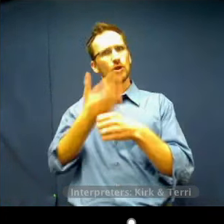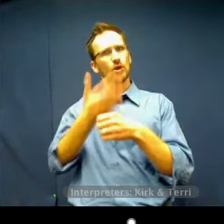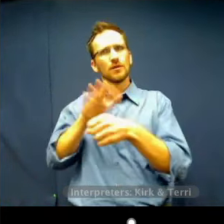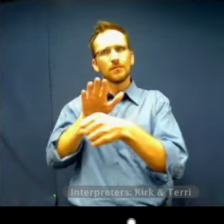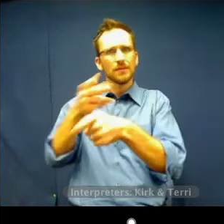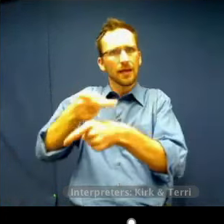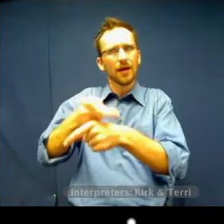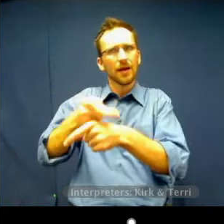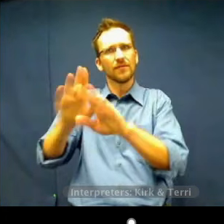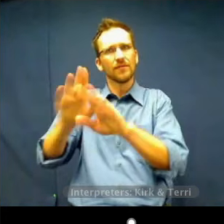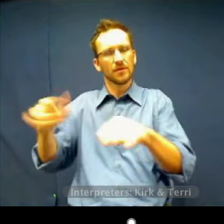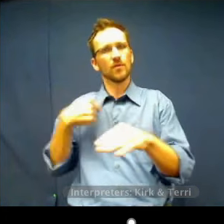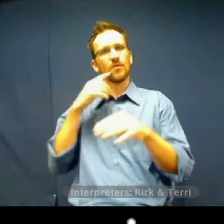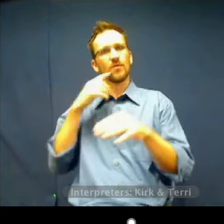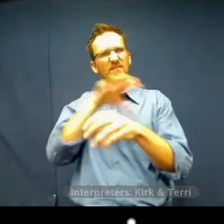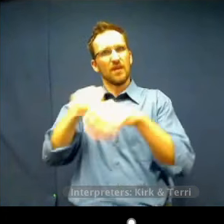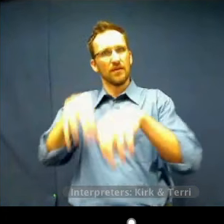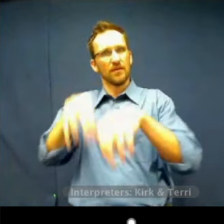So